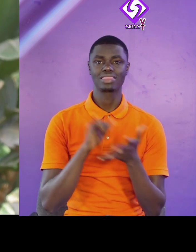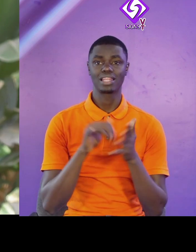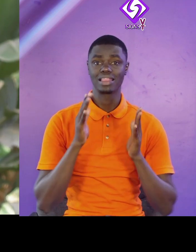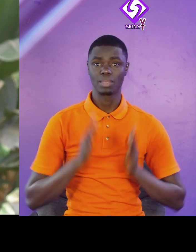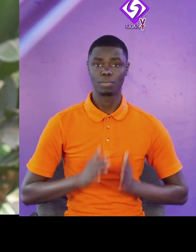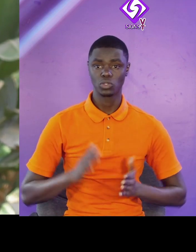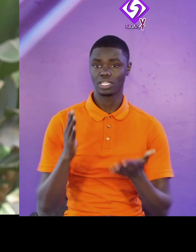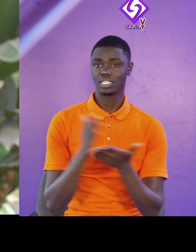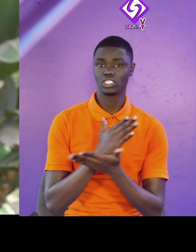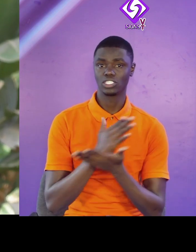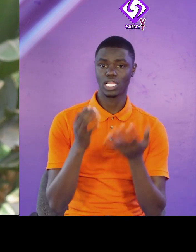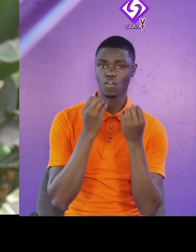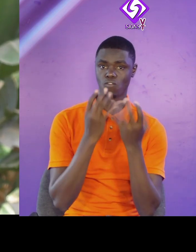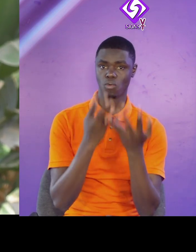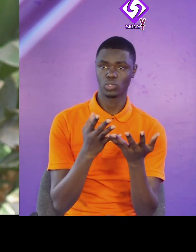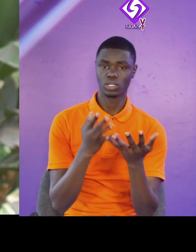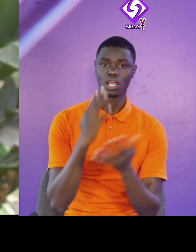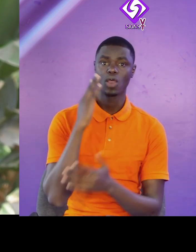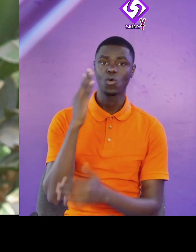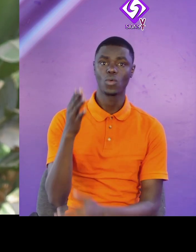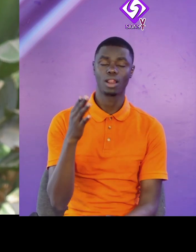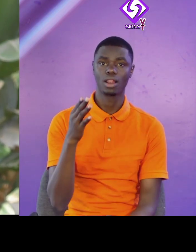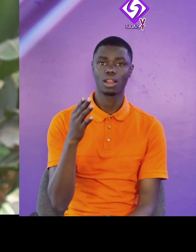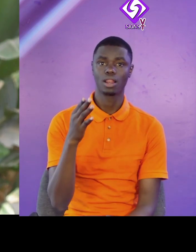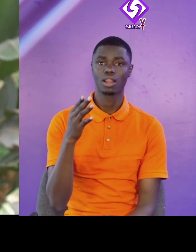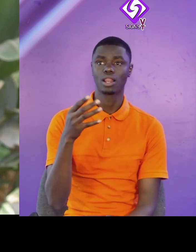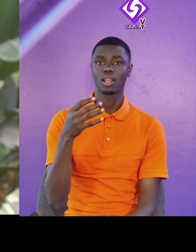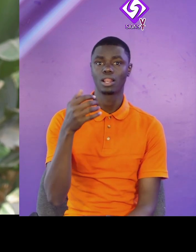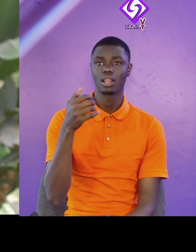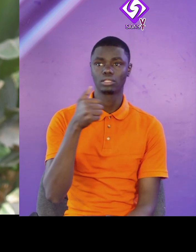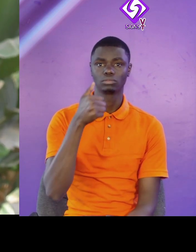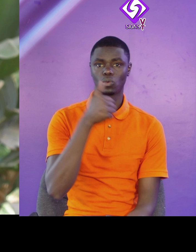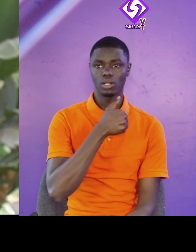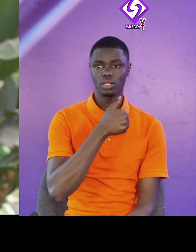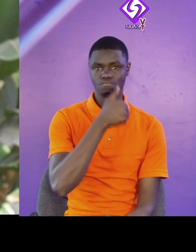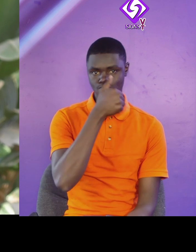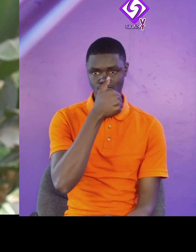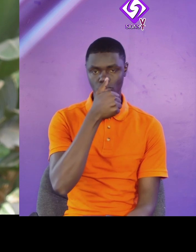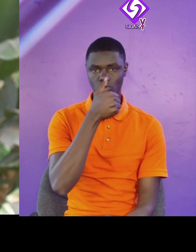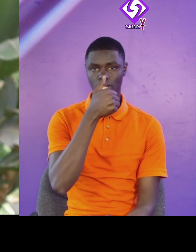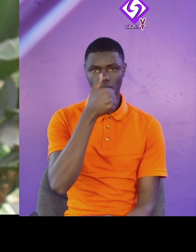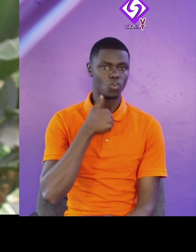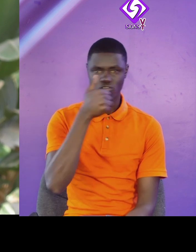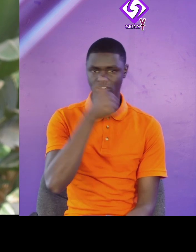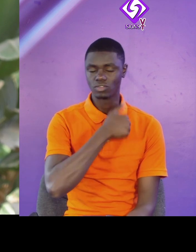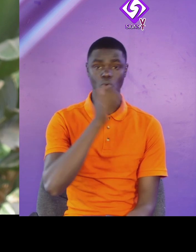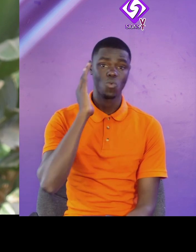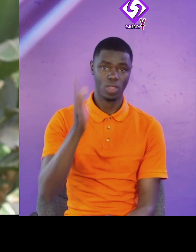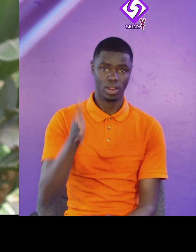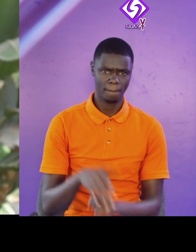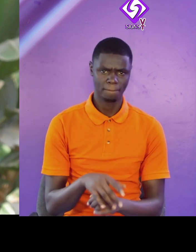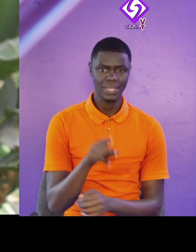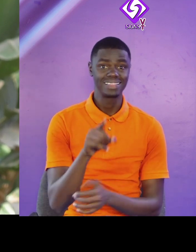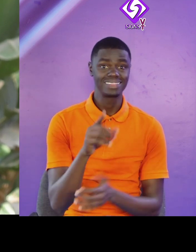information will hold it in the highest of confidentiality. So this is something